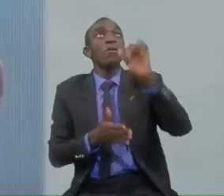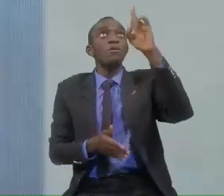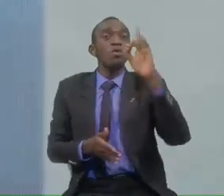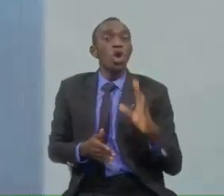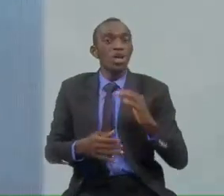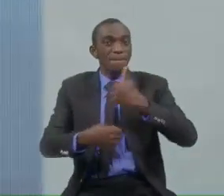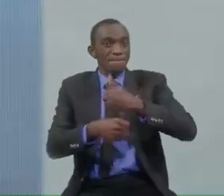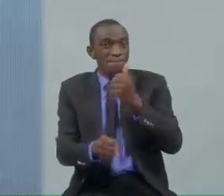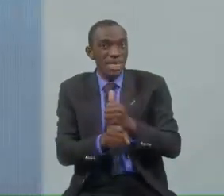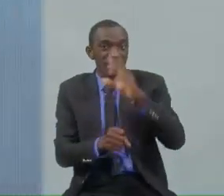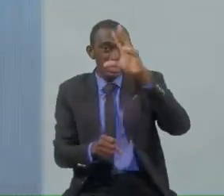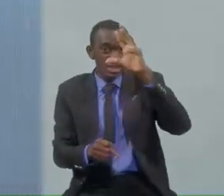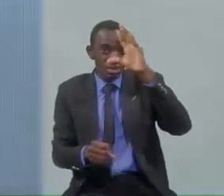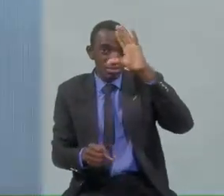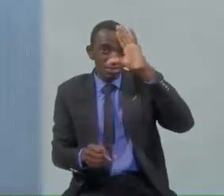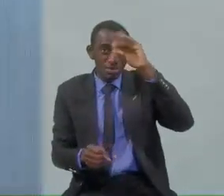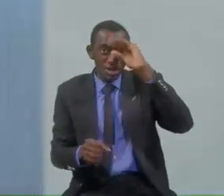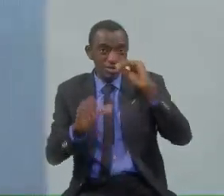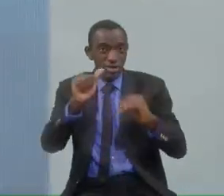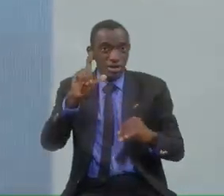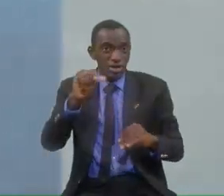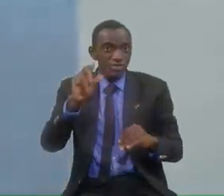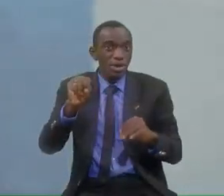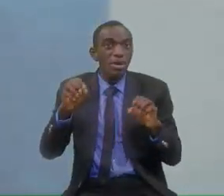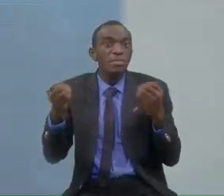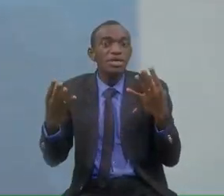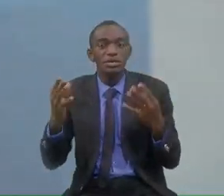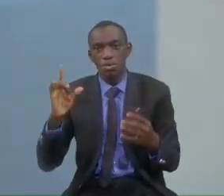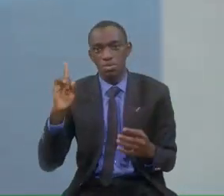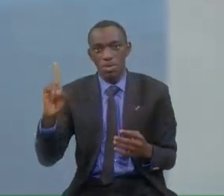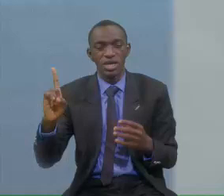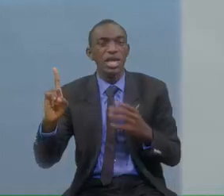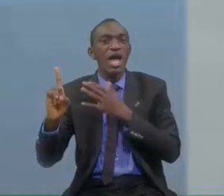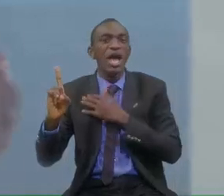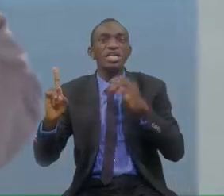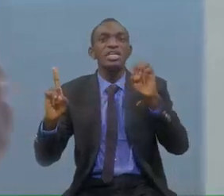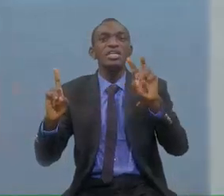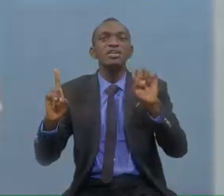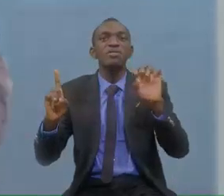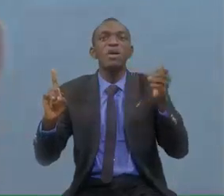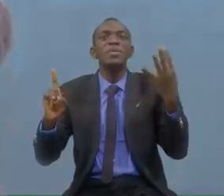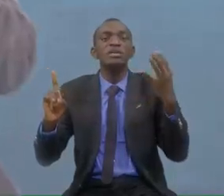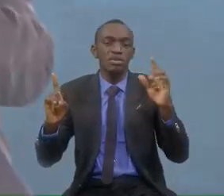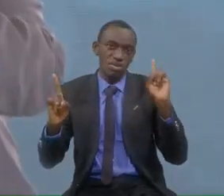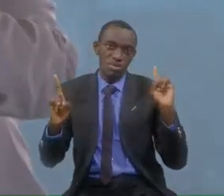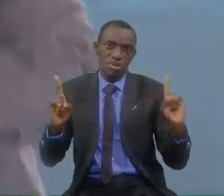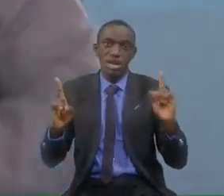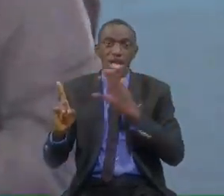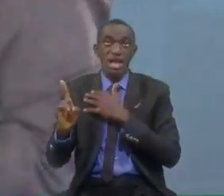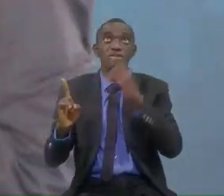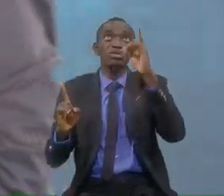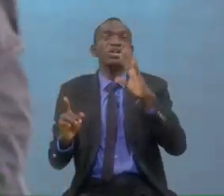the two, not the three, the two shall be joined together as one. But